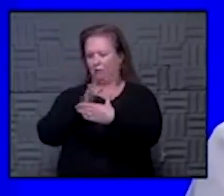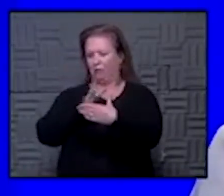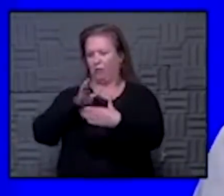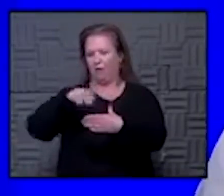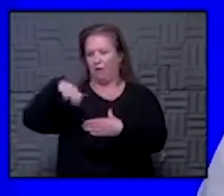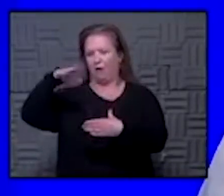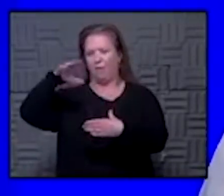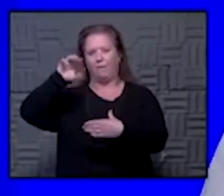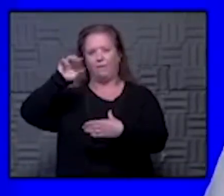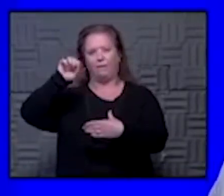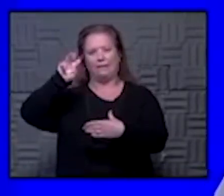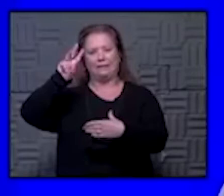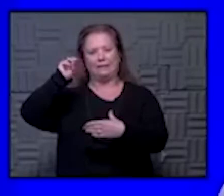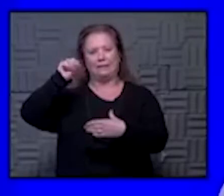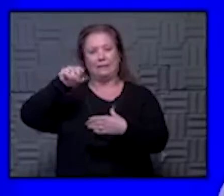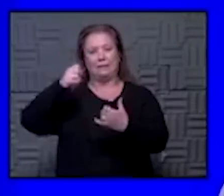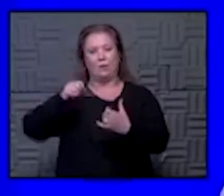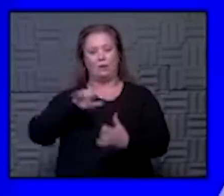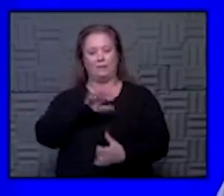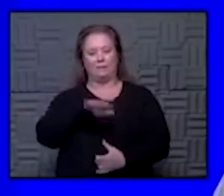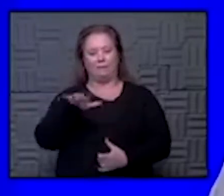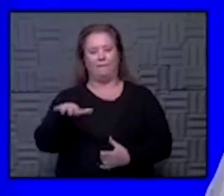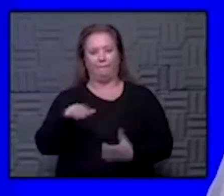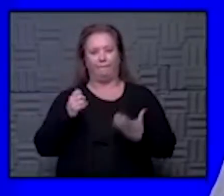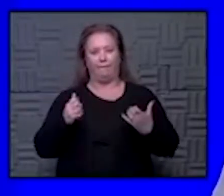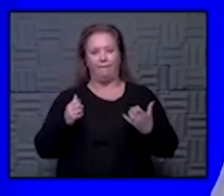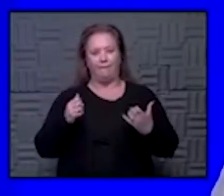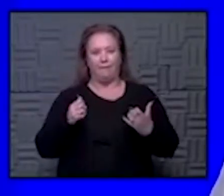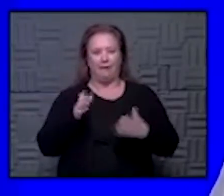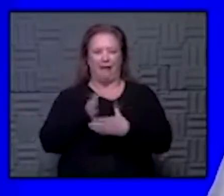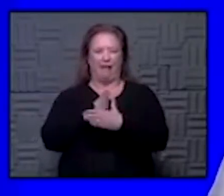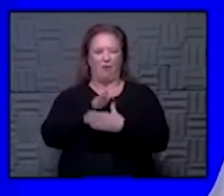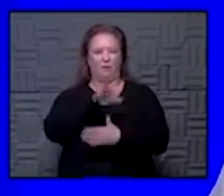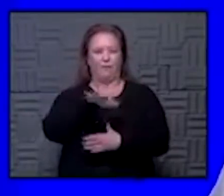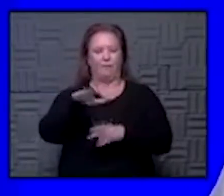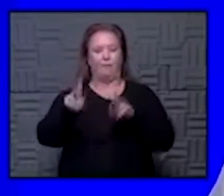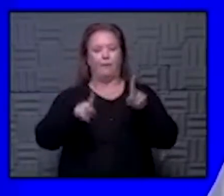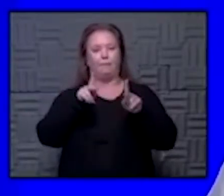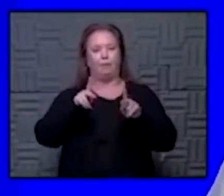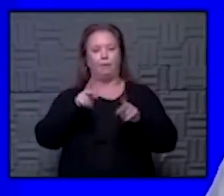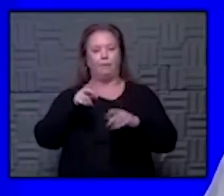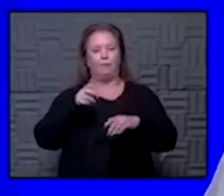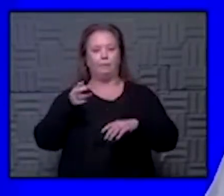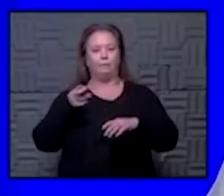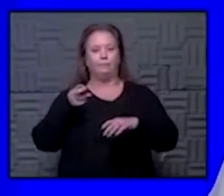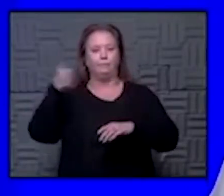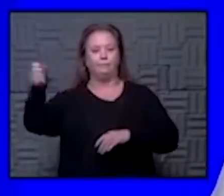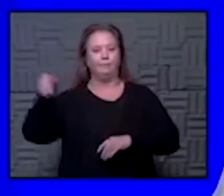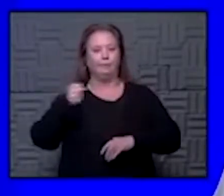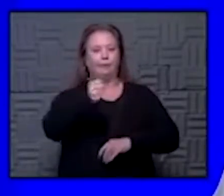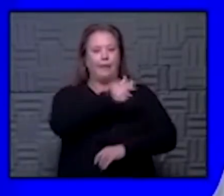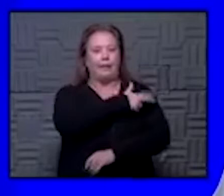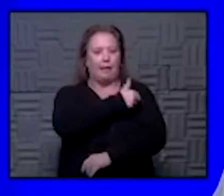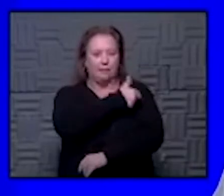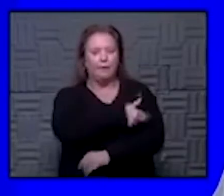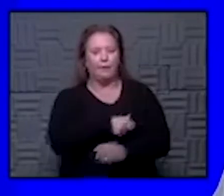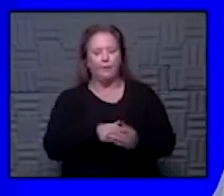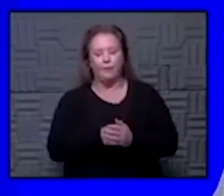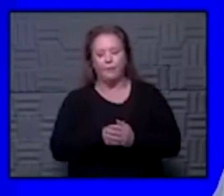upper 50s or 60s, and now it's down to 55 or so. And that's the average age for people who have been hospitalized. And we have had